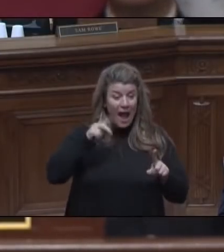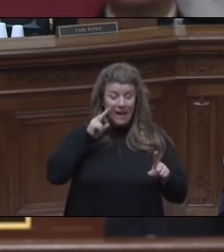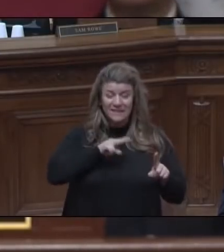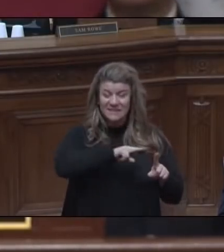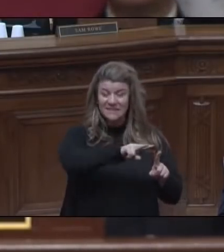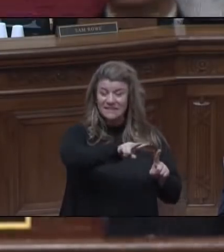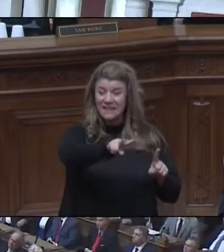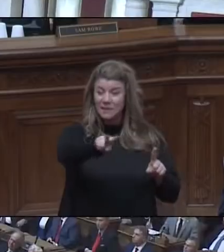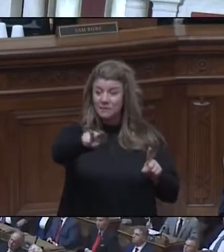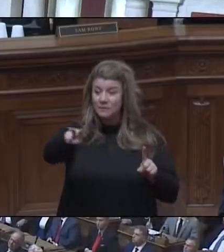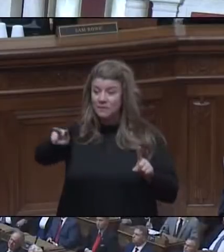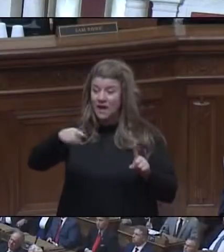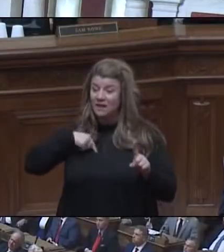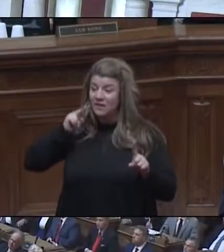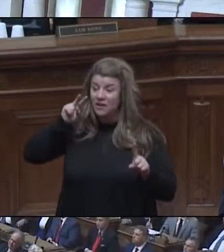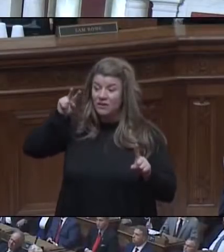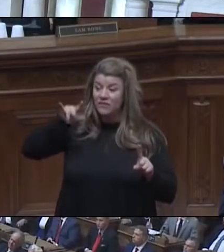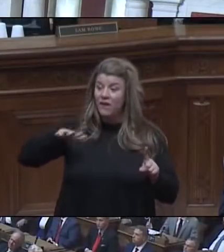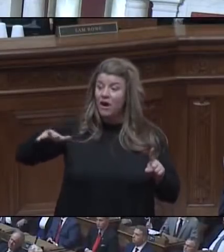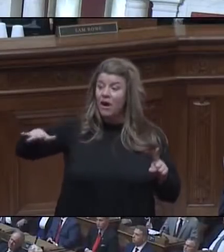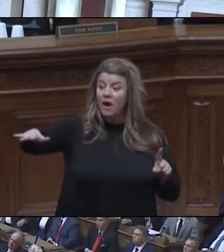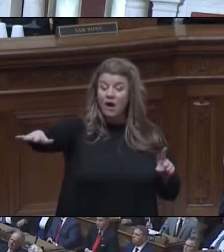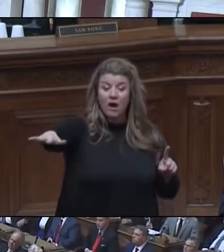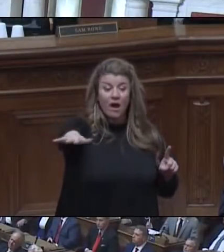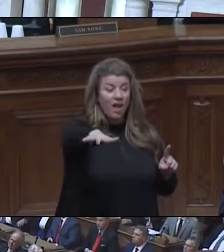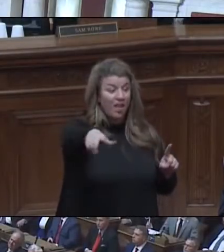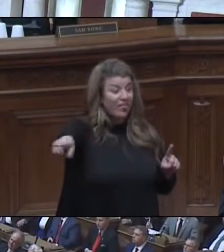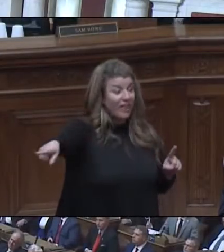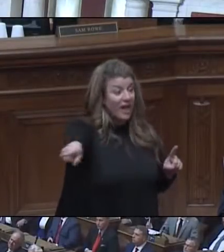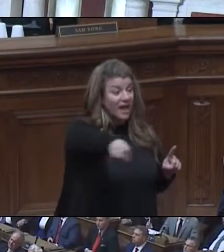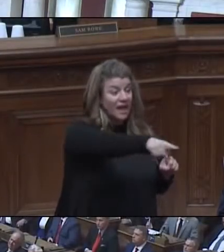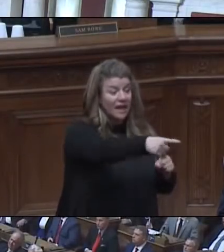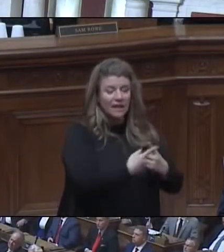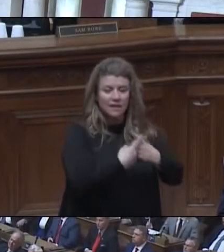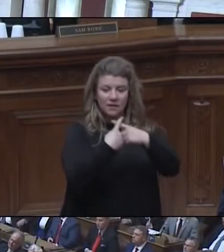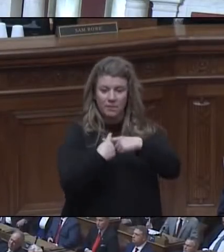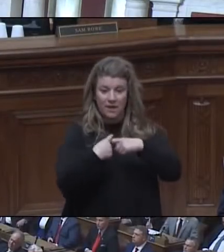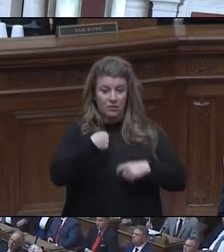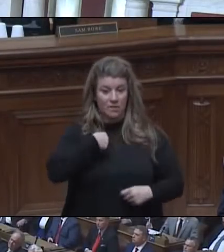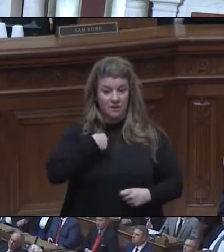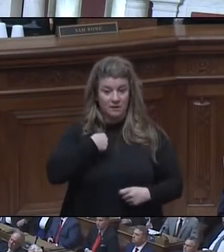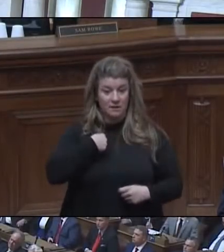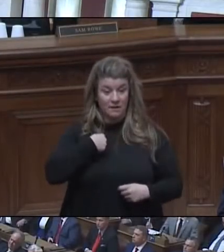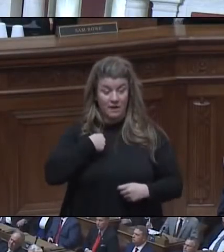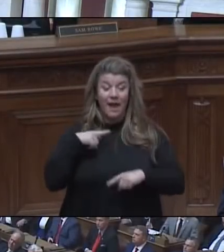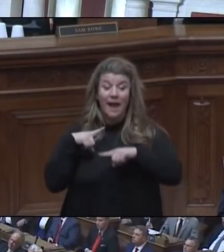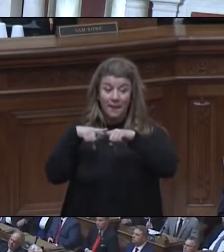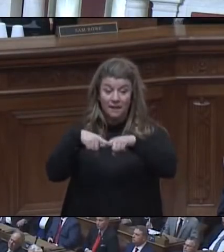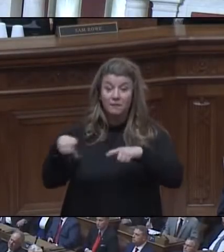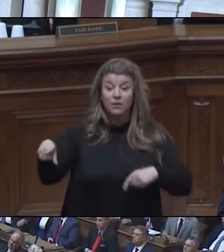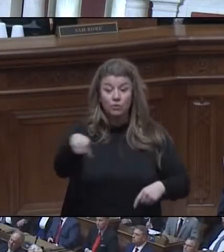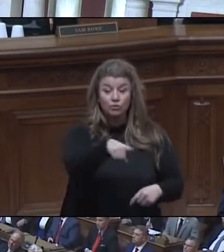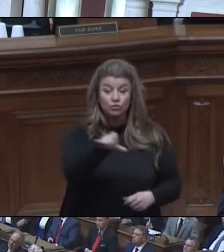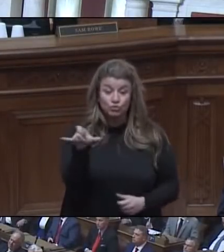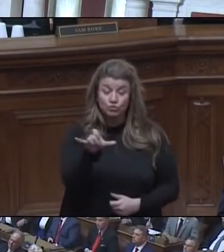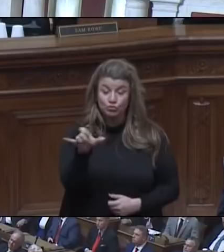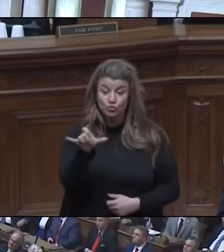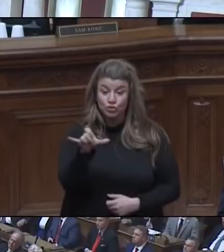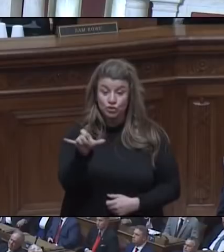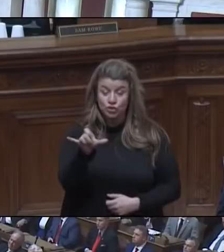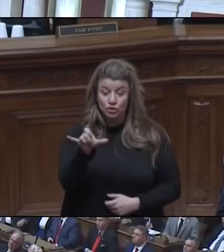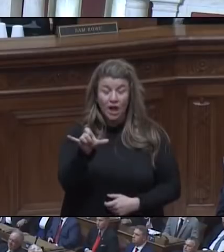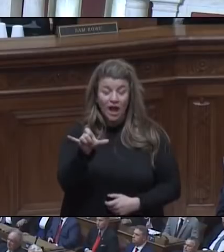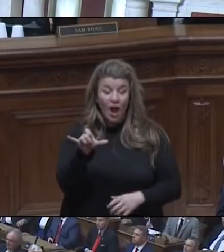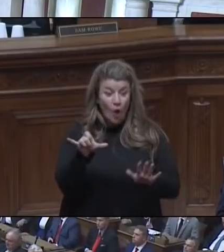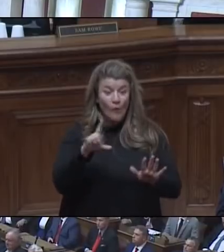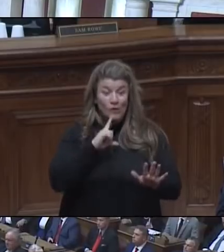can possibly see, depend on me. They depend on you too. It's breathtaking